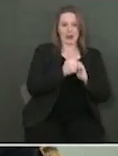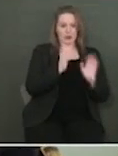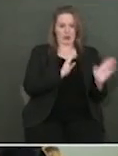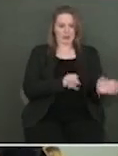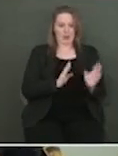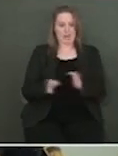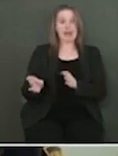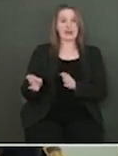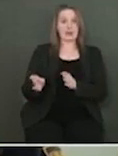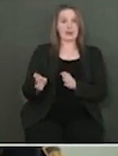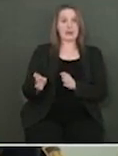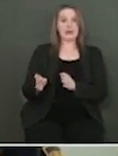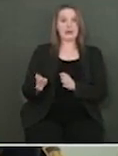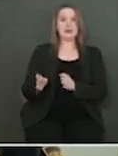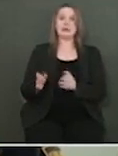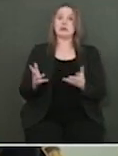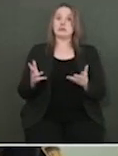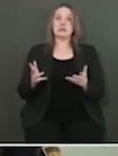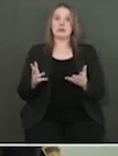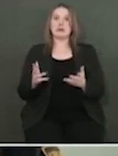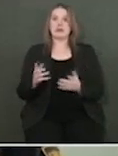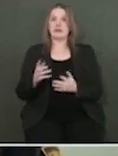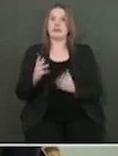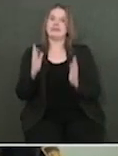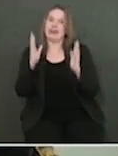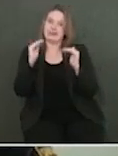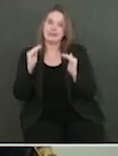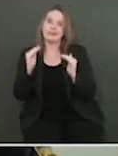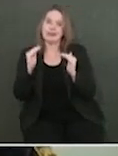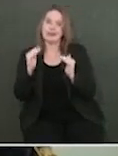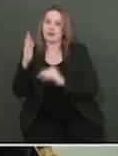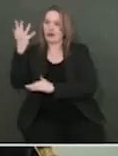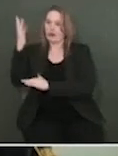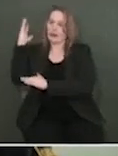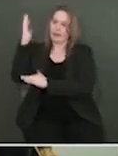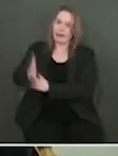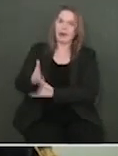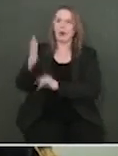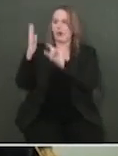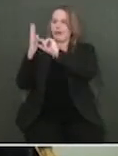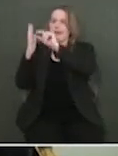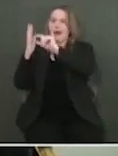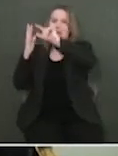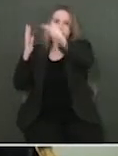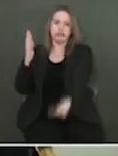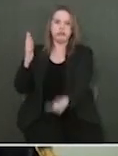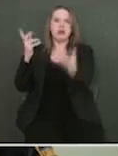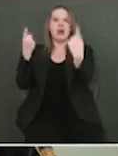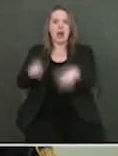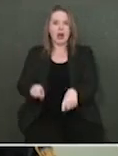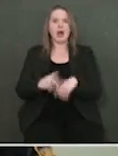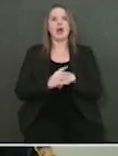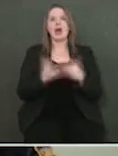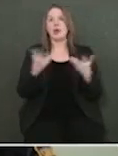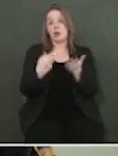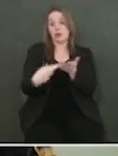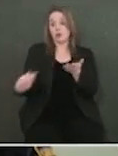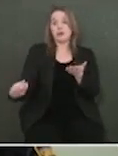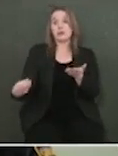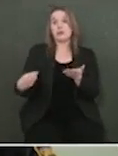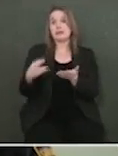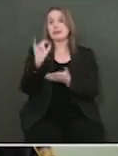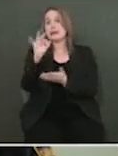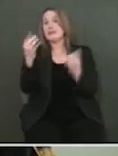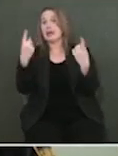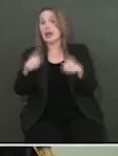you guys, have made in anticipation of trees falling, limbs coming down, and then what resources are available, should